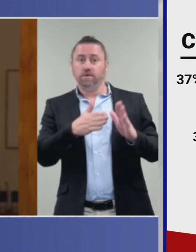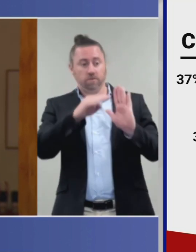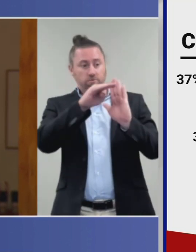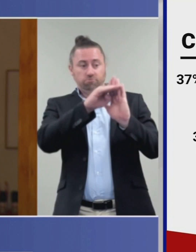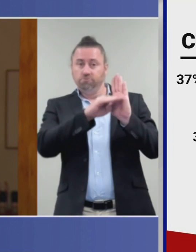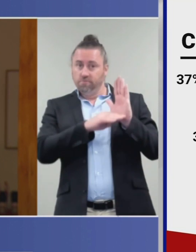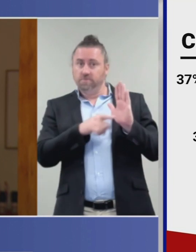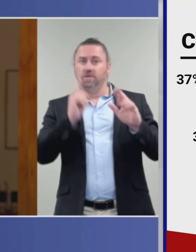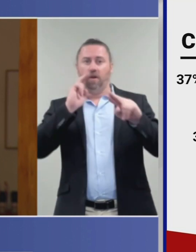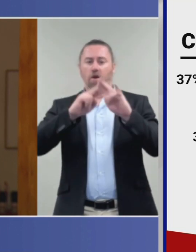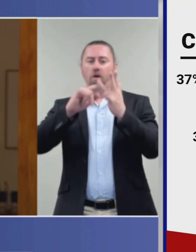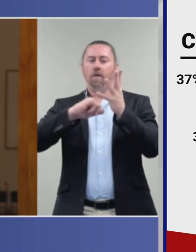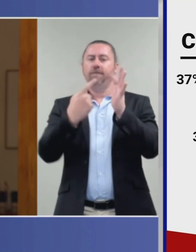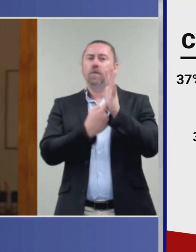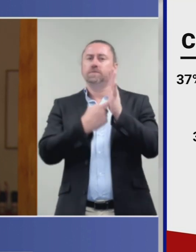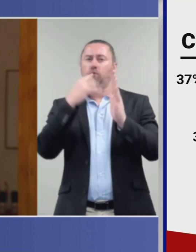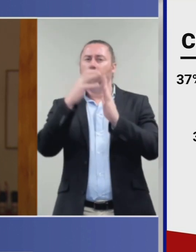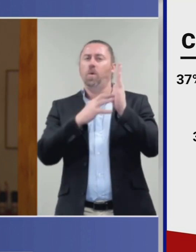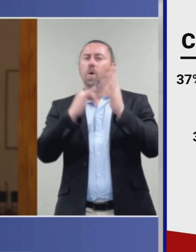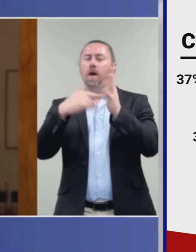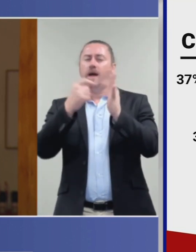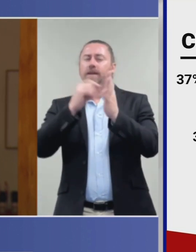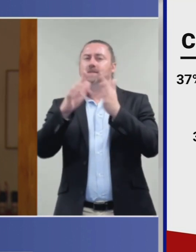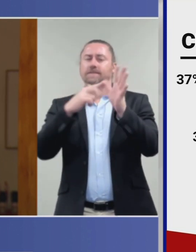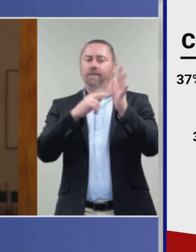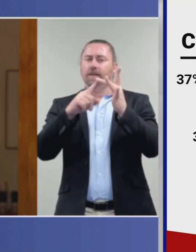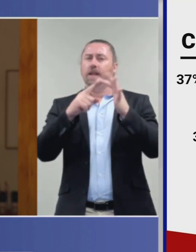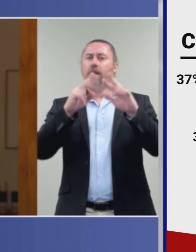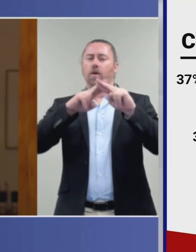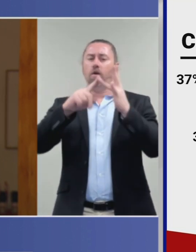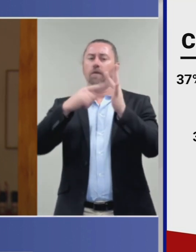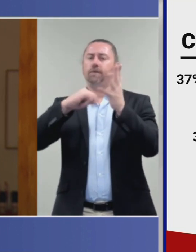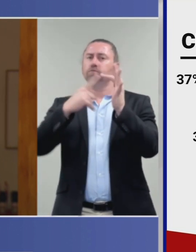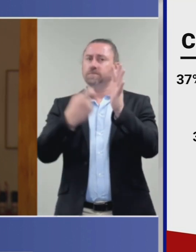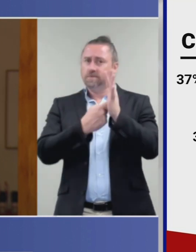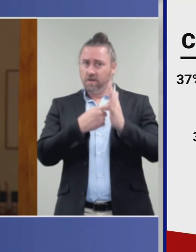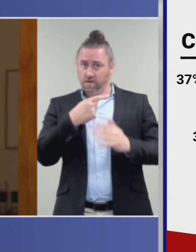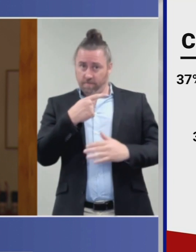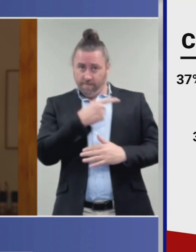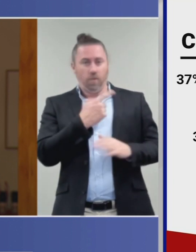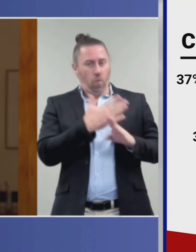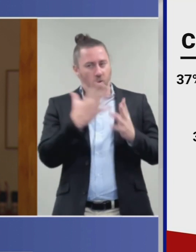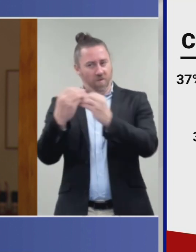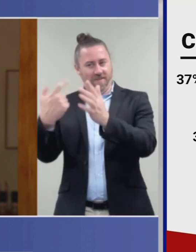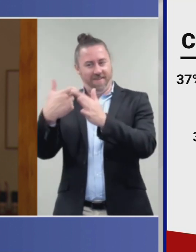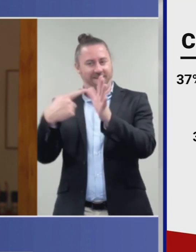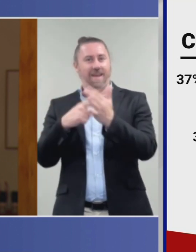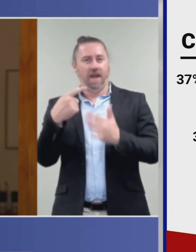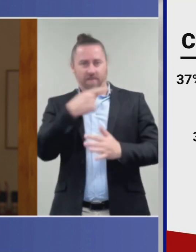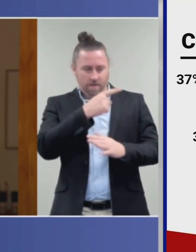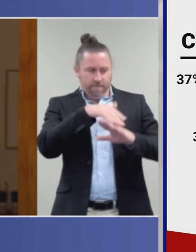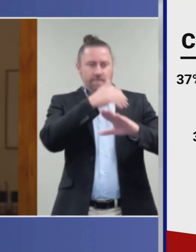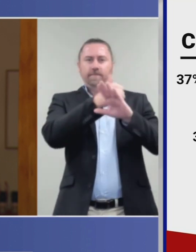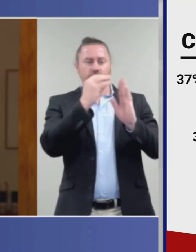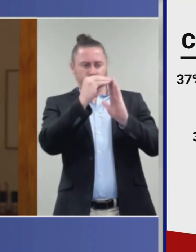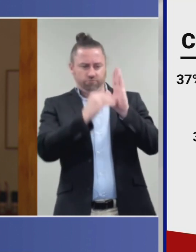thank Stephanie Foster, who has also worked very closely with Kate Jenkins to ensure the work that she has done is dovetailing well into